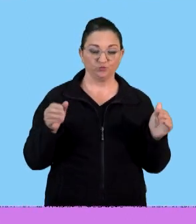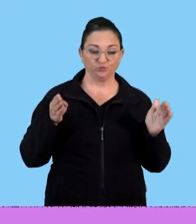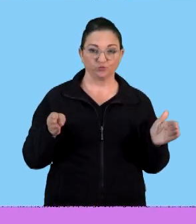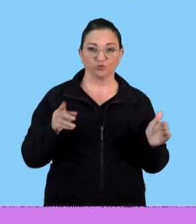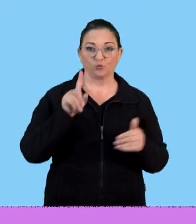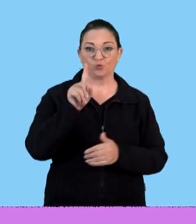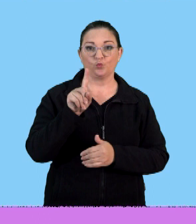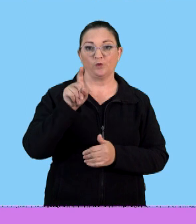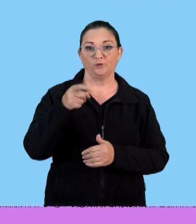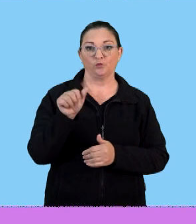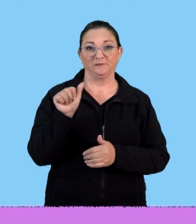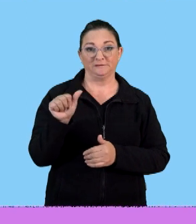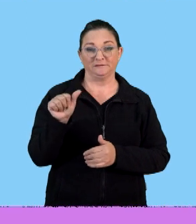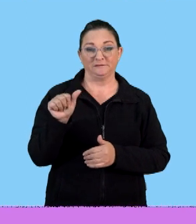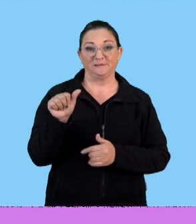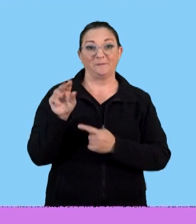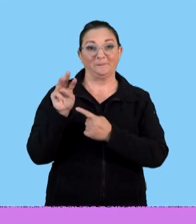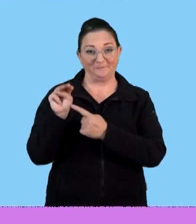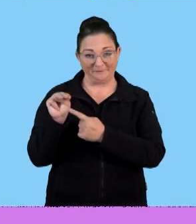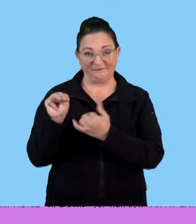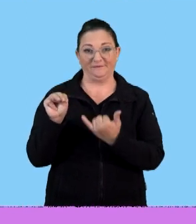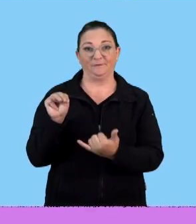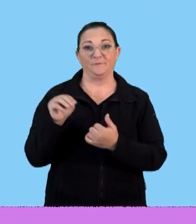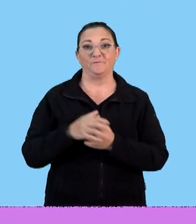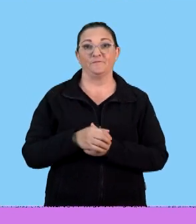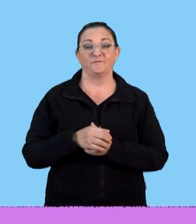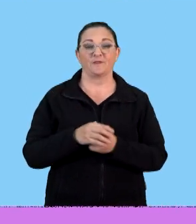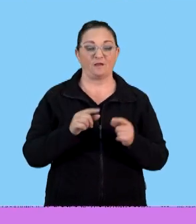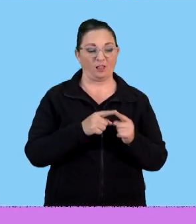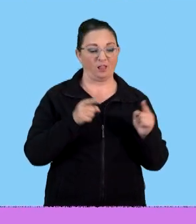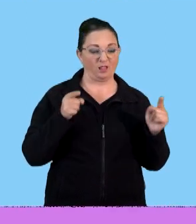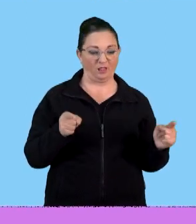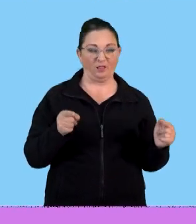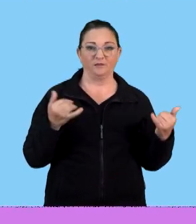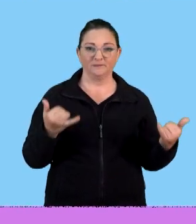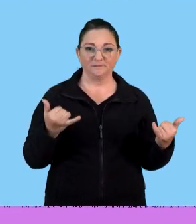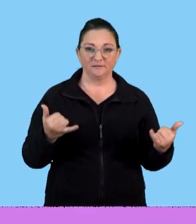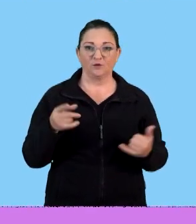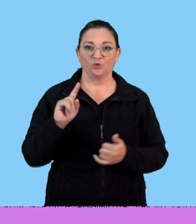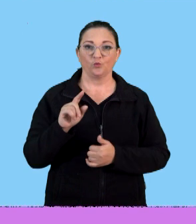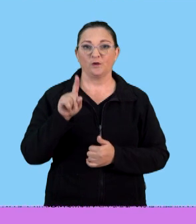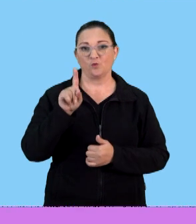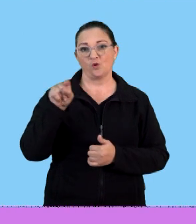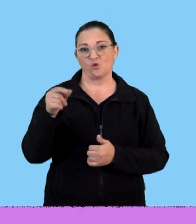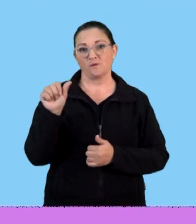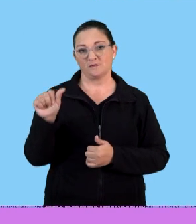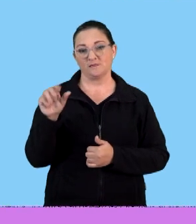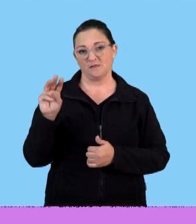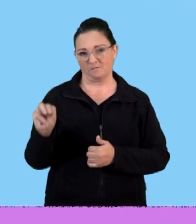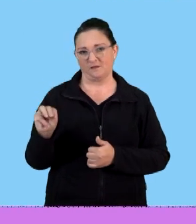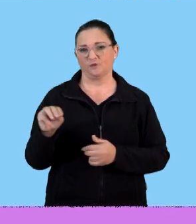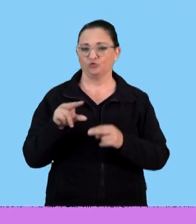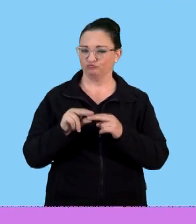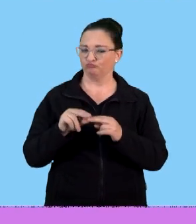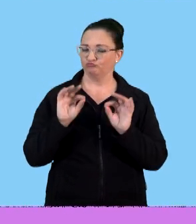width of 1.6. And remember now, it's meters. So there's the total length. And now my answer is